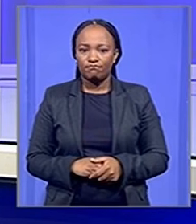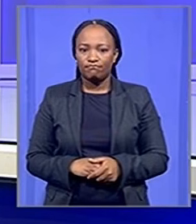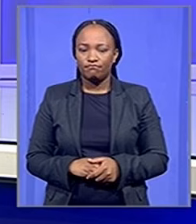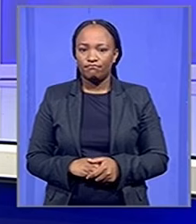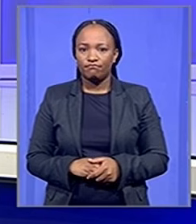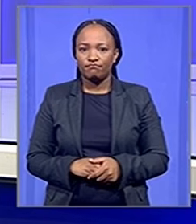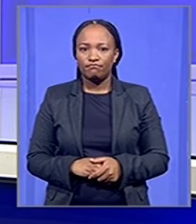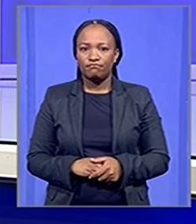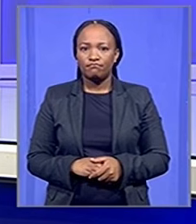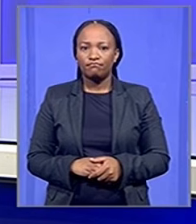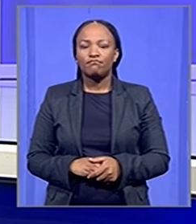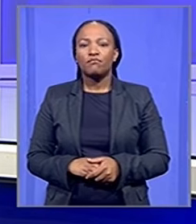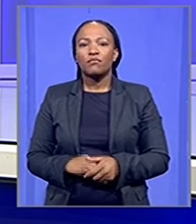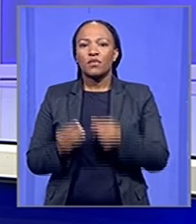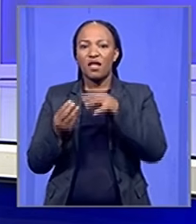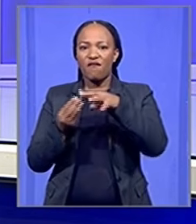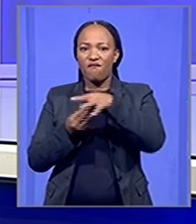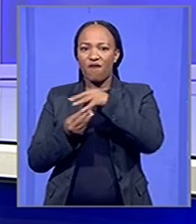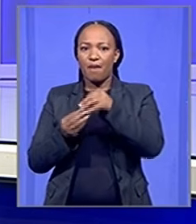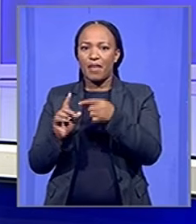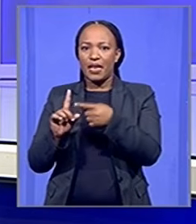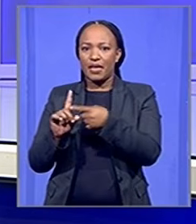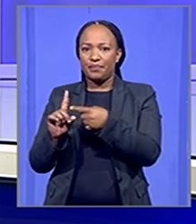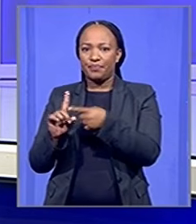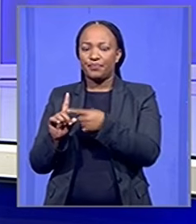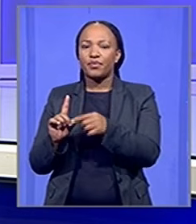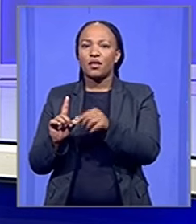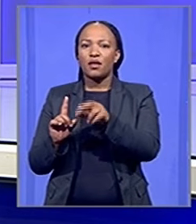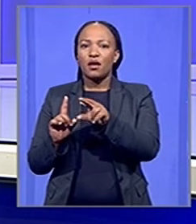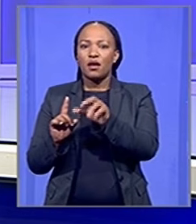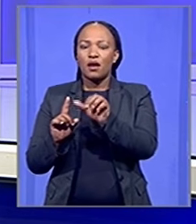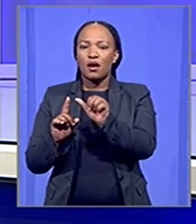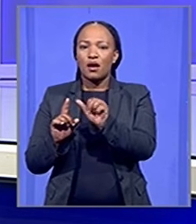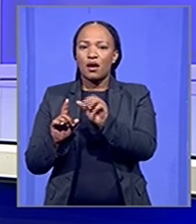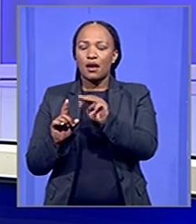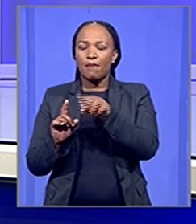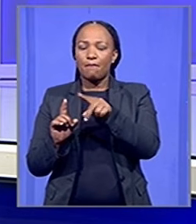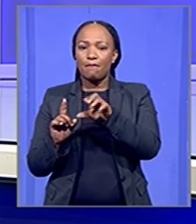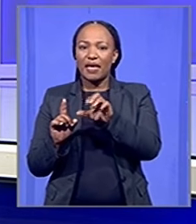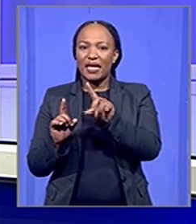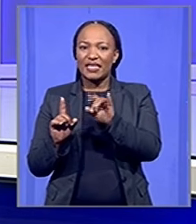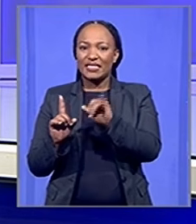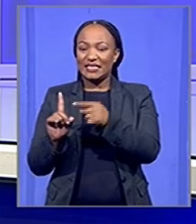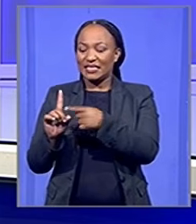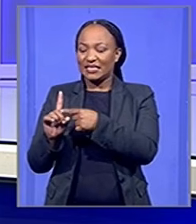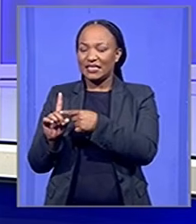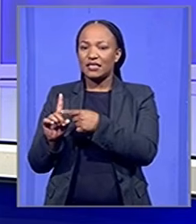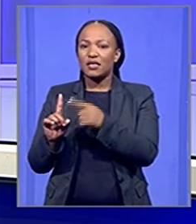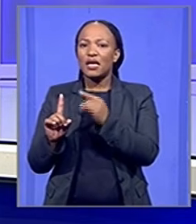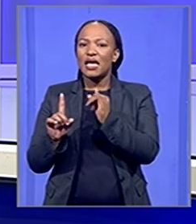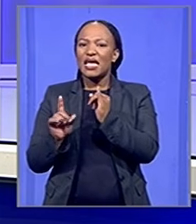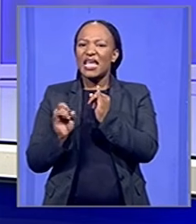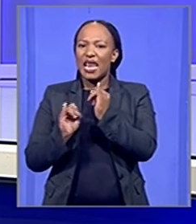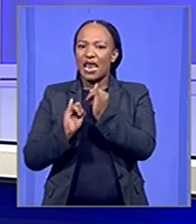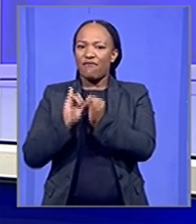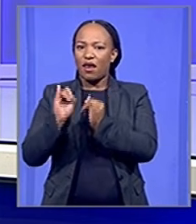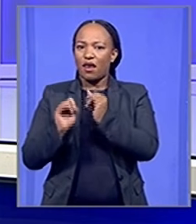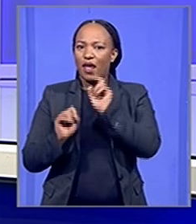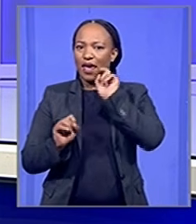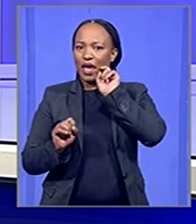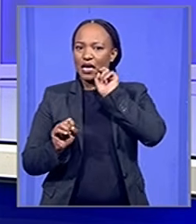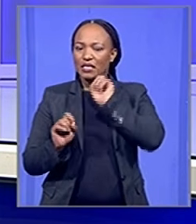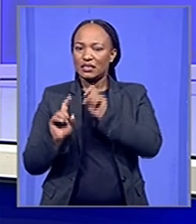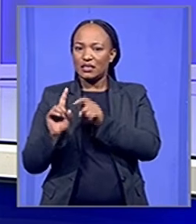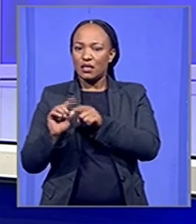Lelapa la Phenyo Rampedi ya dilemo tse 11 ya hlokahalletseng lebollong ka ntlenyana ho Tsanin Limpopo